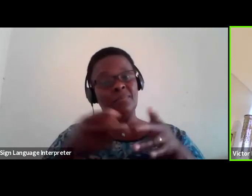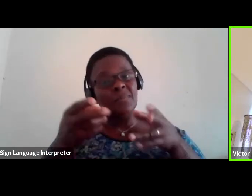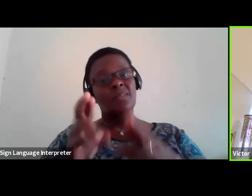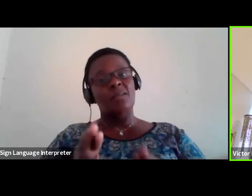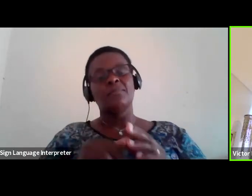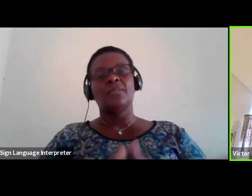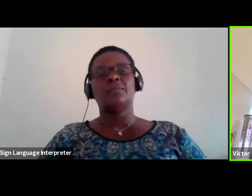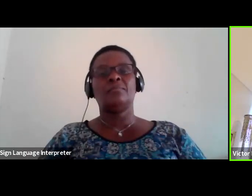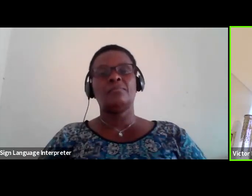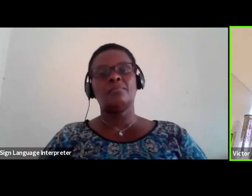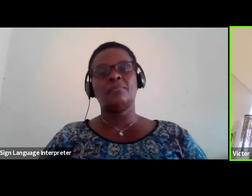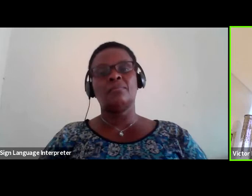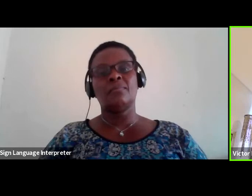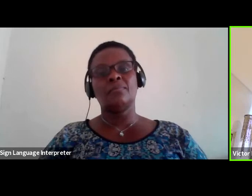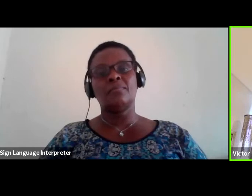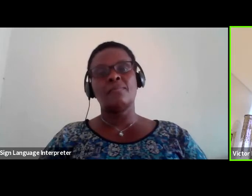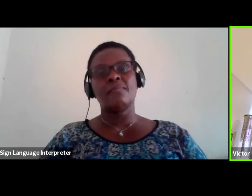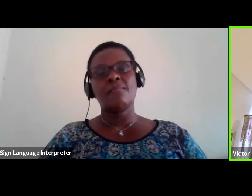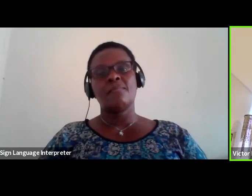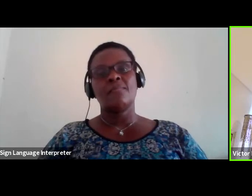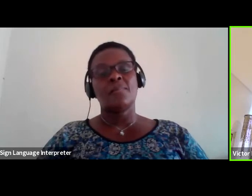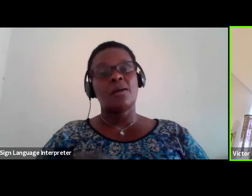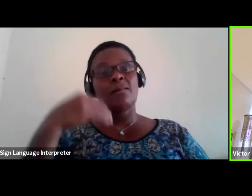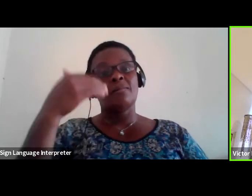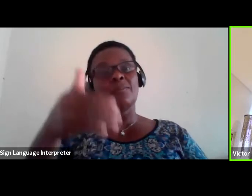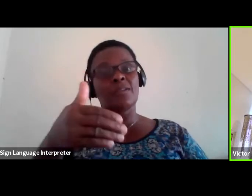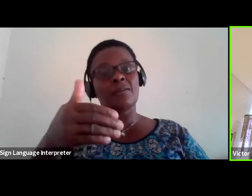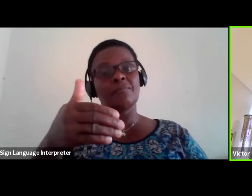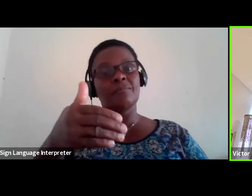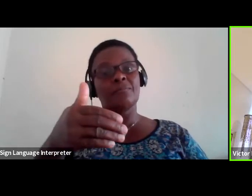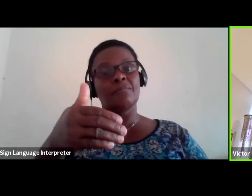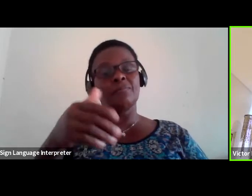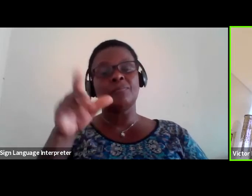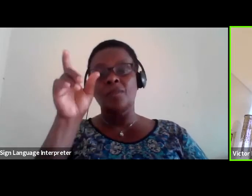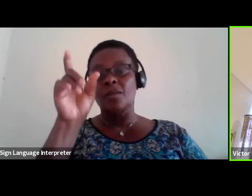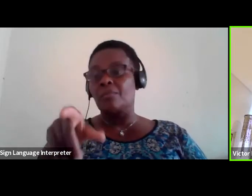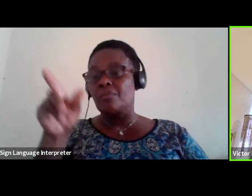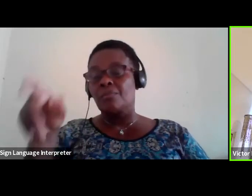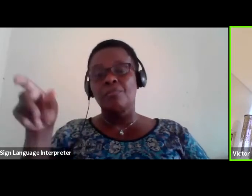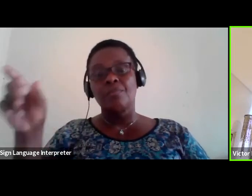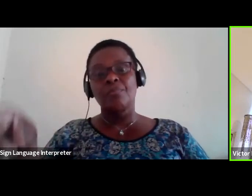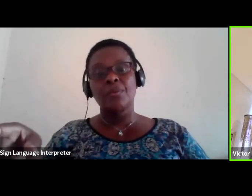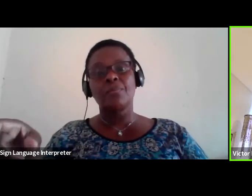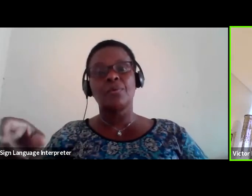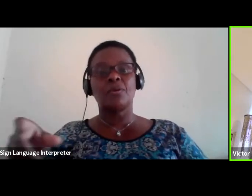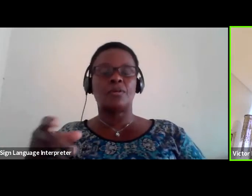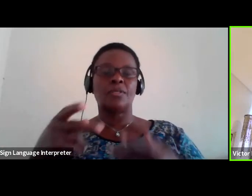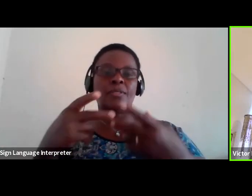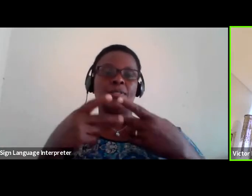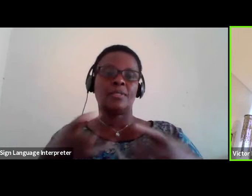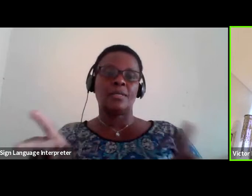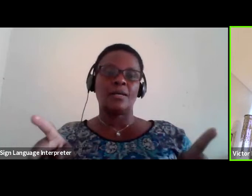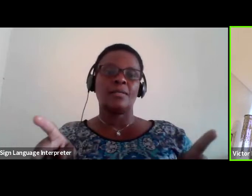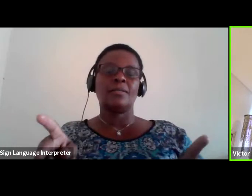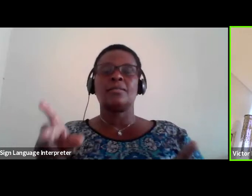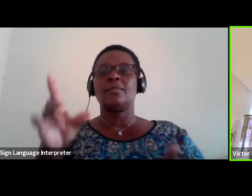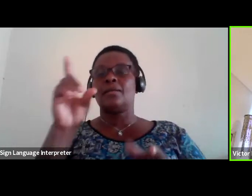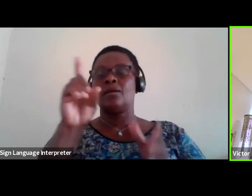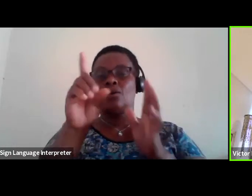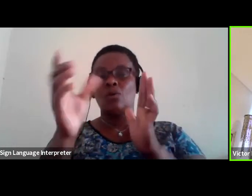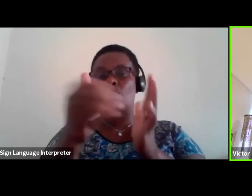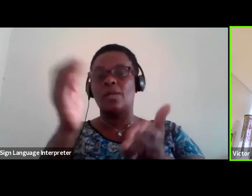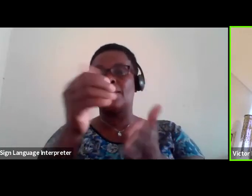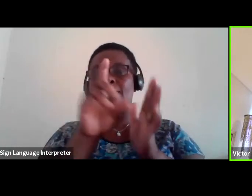result, these individuals, you start with your data being collected through SIM card